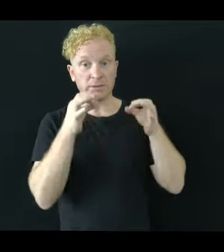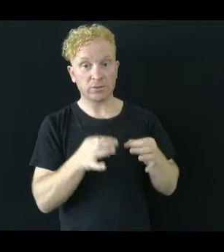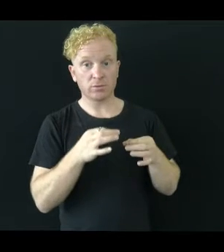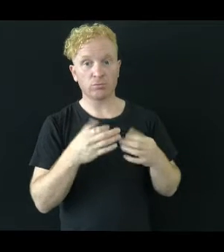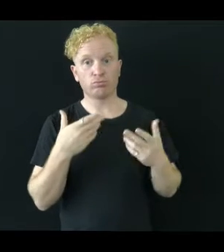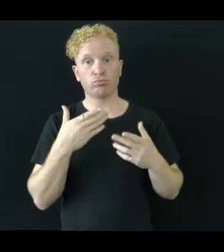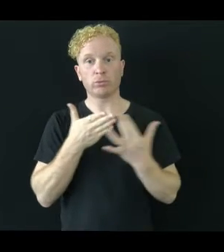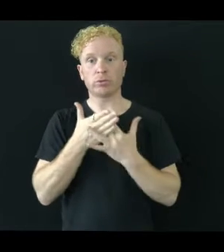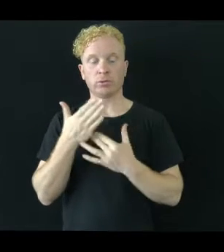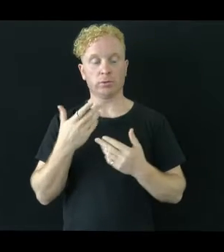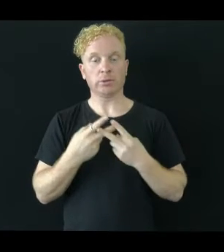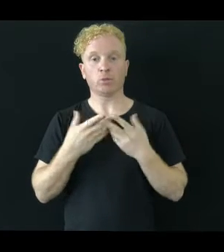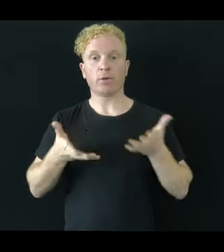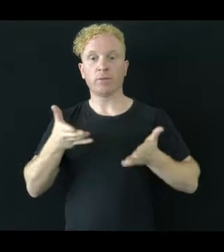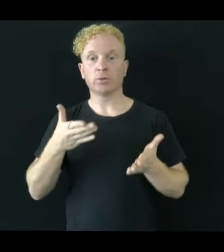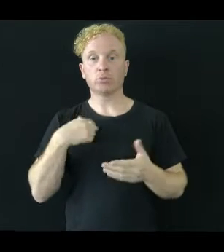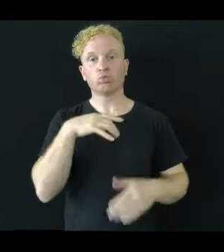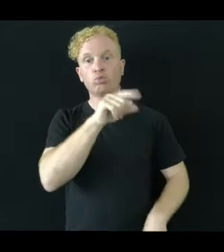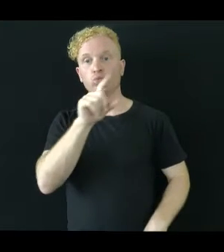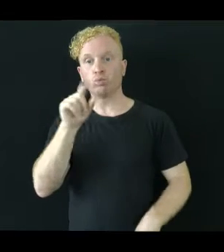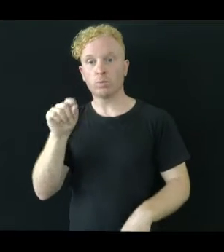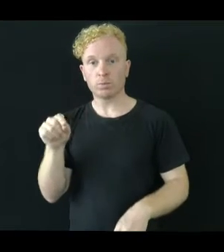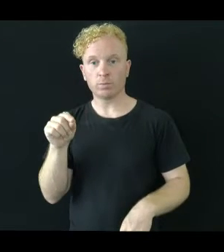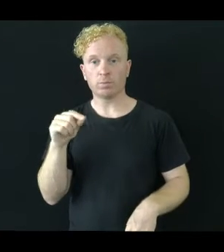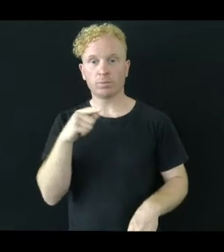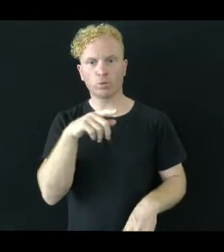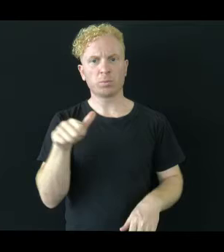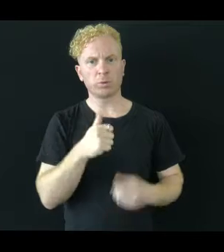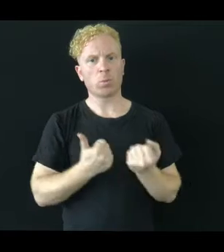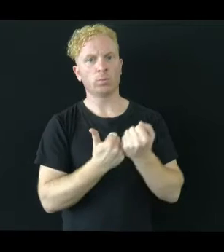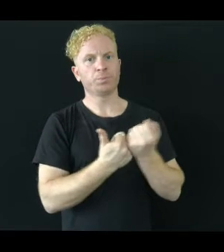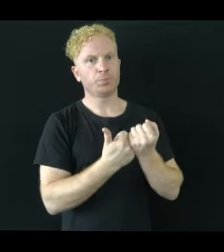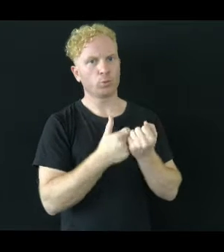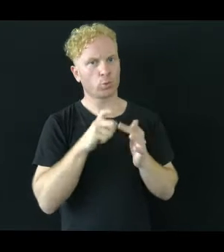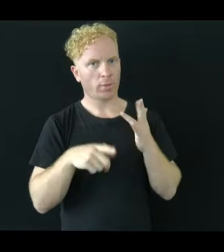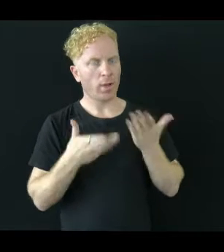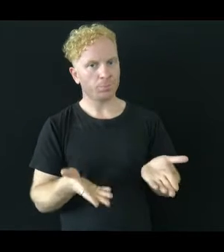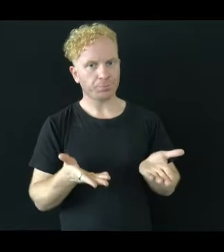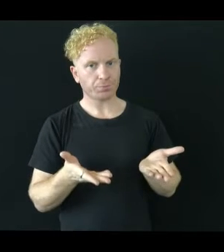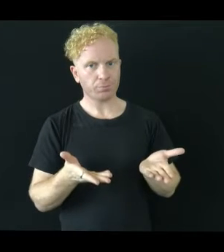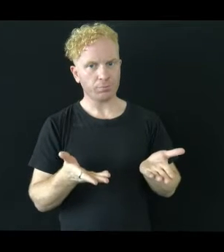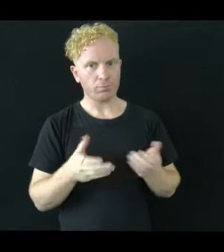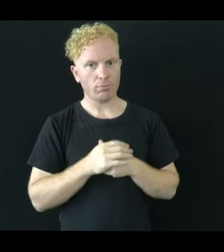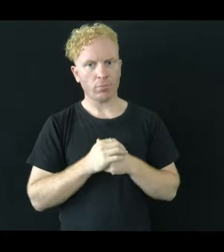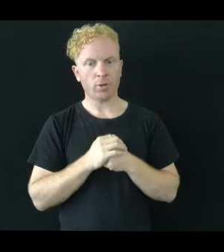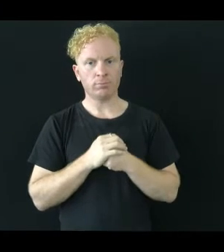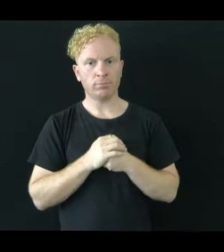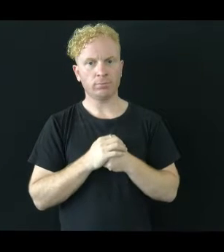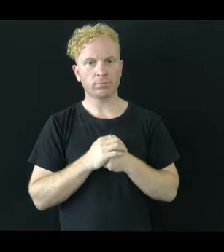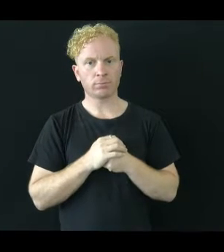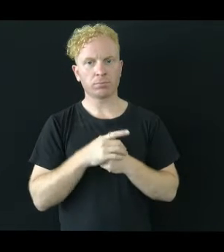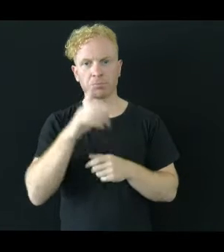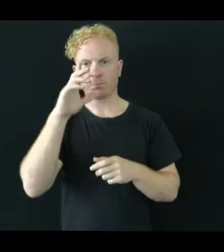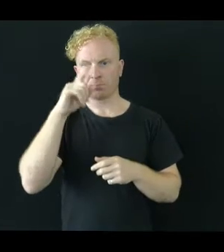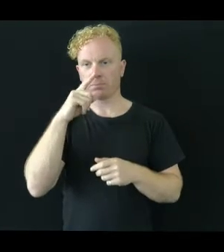you make a decision to access sexual services, then you should be supported to do that. Yeah.